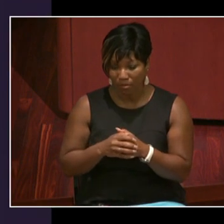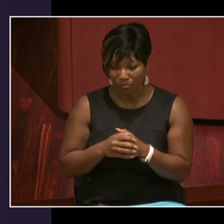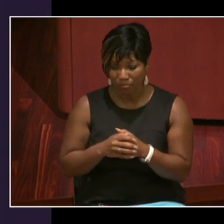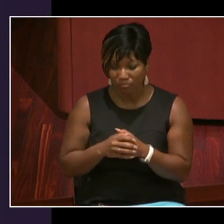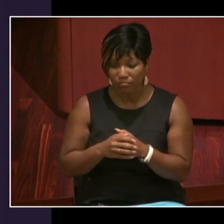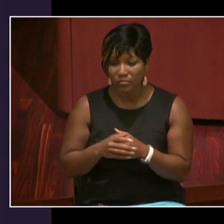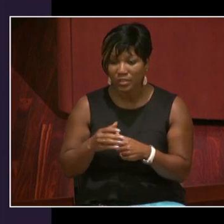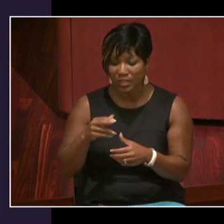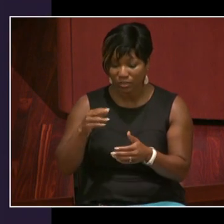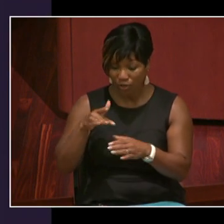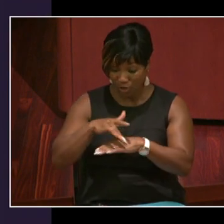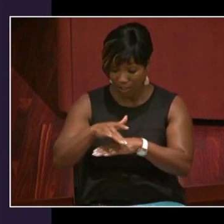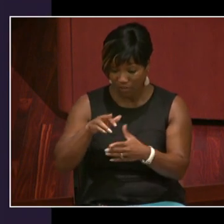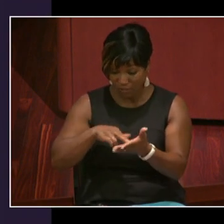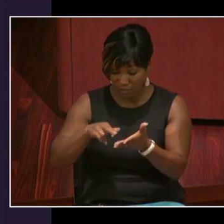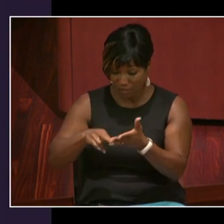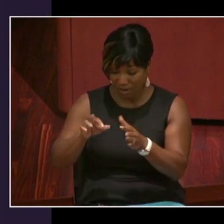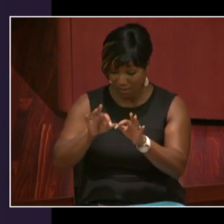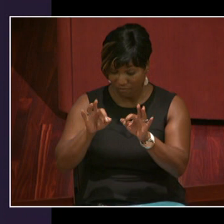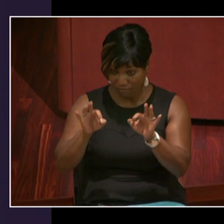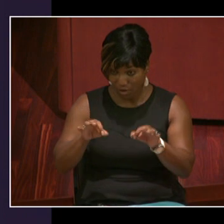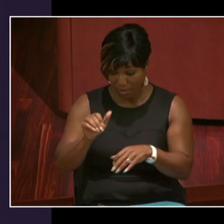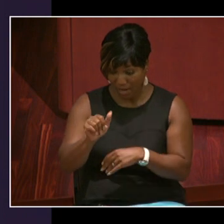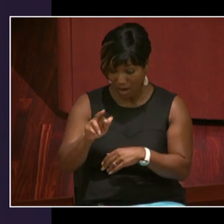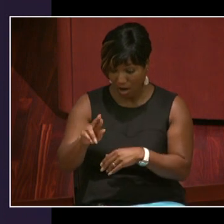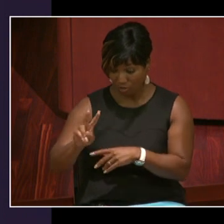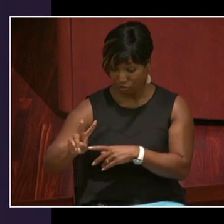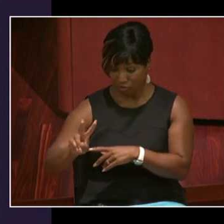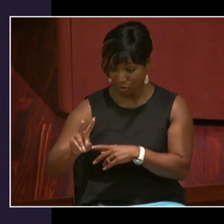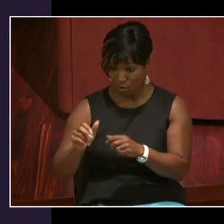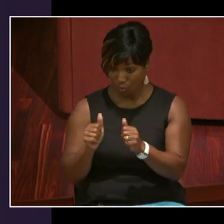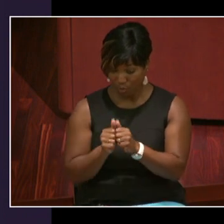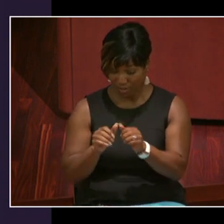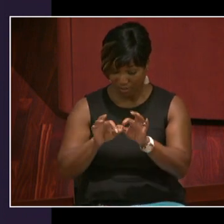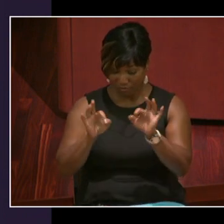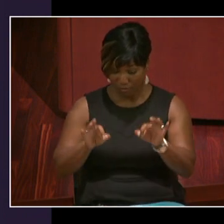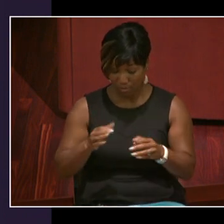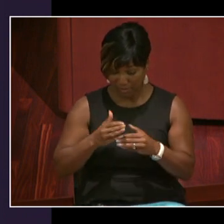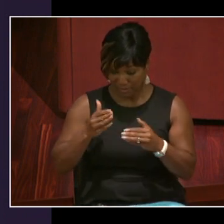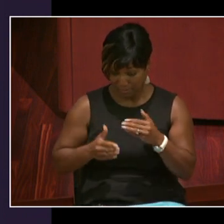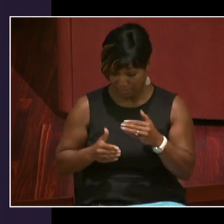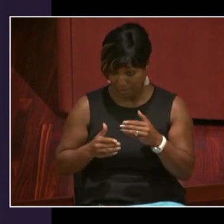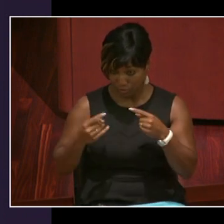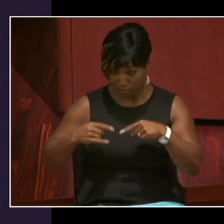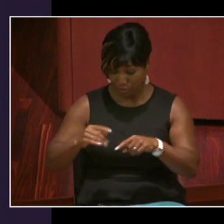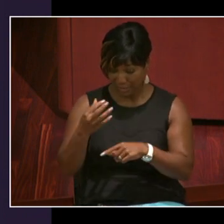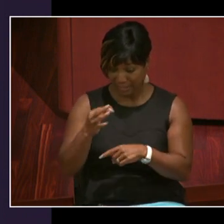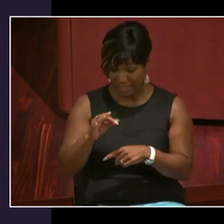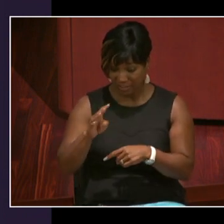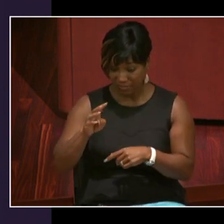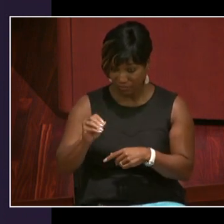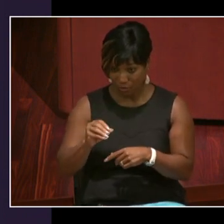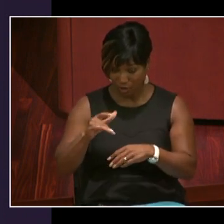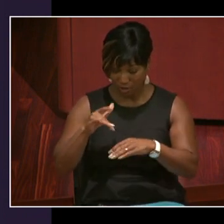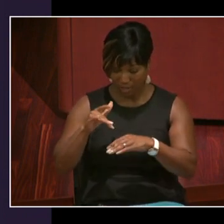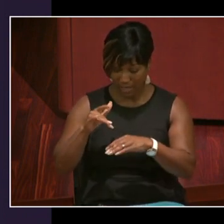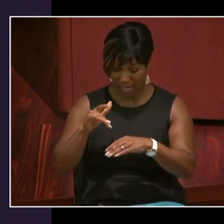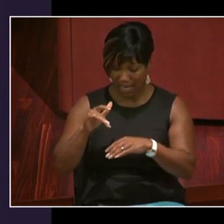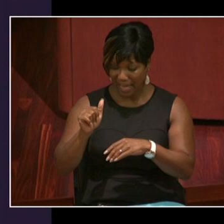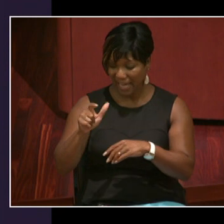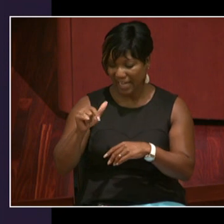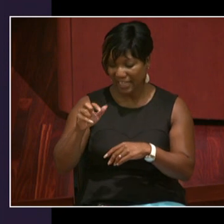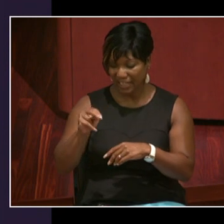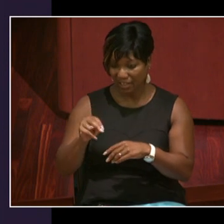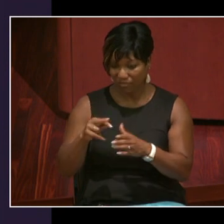The Alien Registration Form, or AR-2, was the form that was completed during the 1940 Alien Registration.